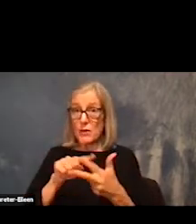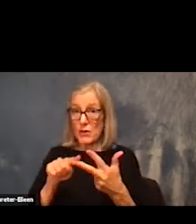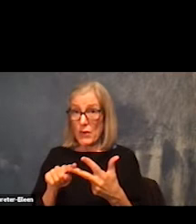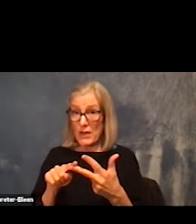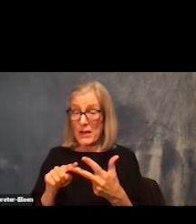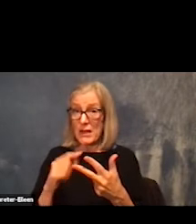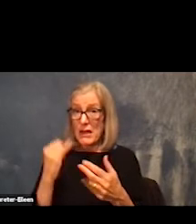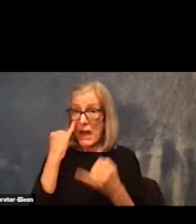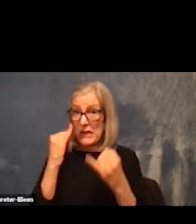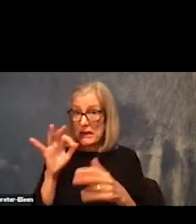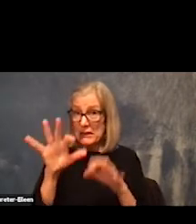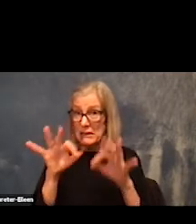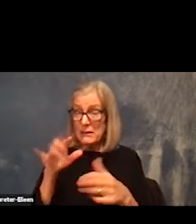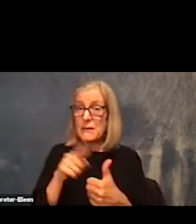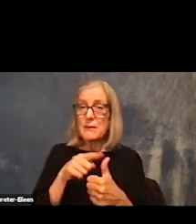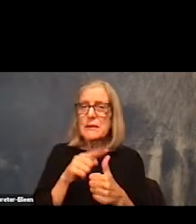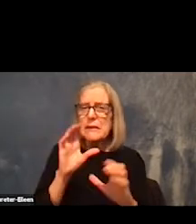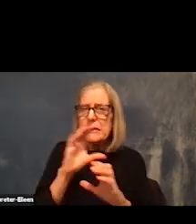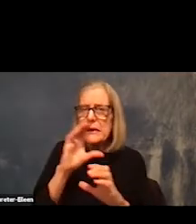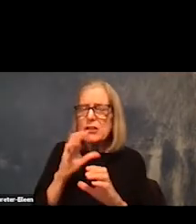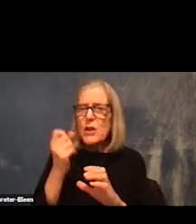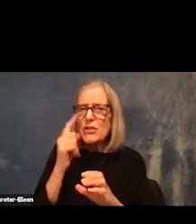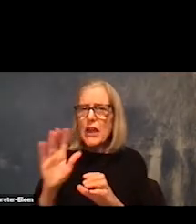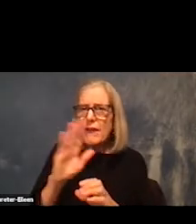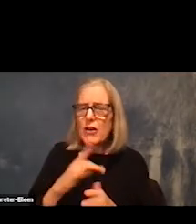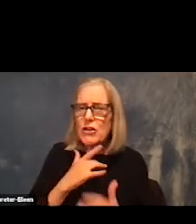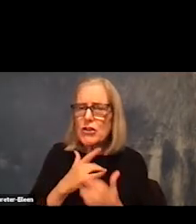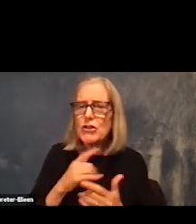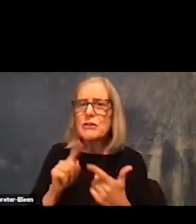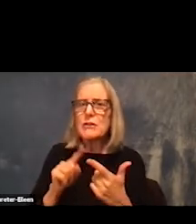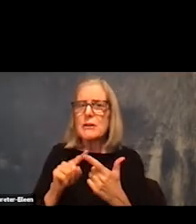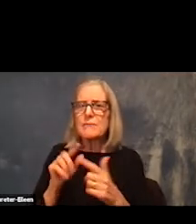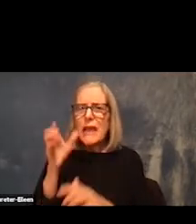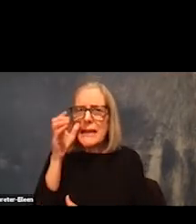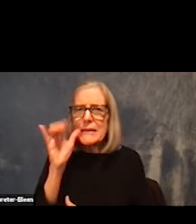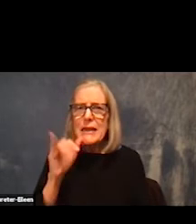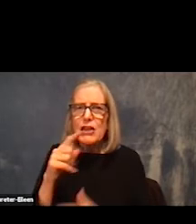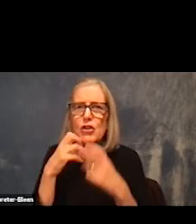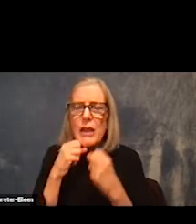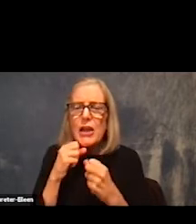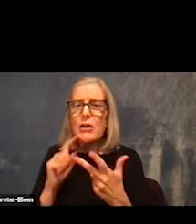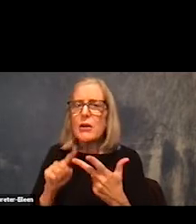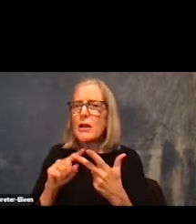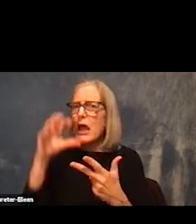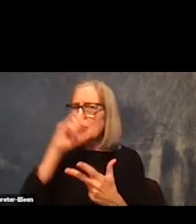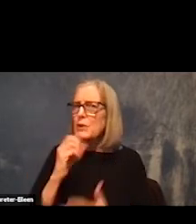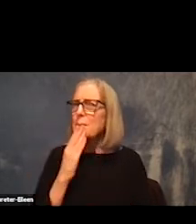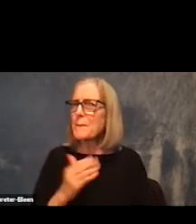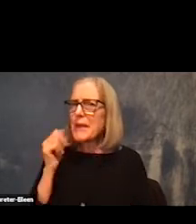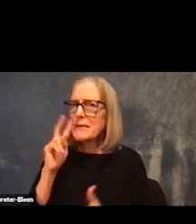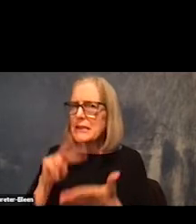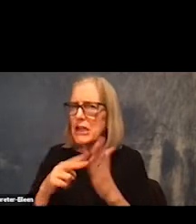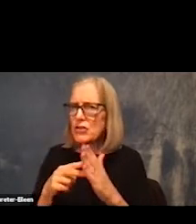understand families' concerns, listen like you care, and assume best intentions, we might need to ask ourselves, is this